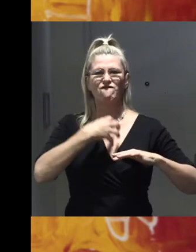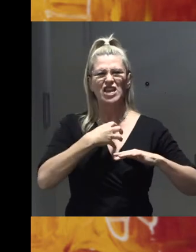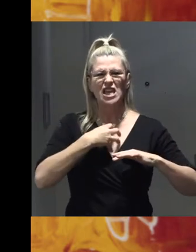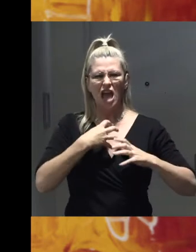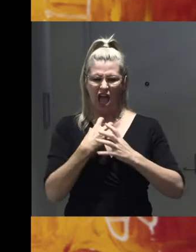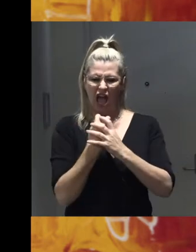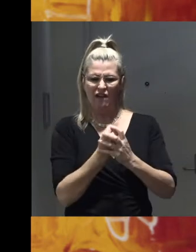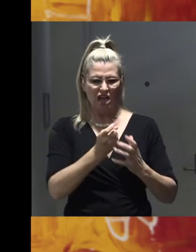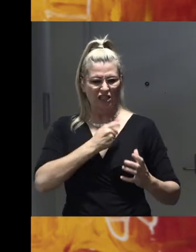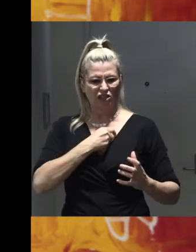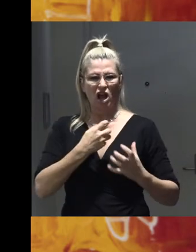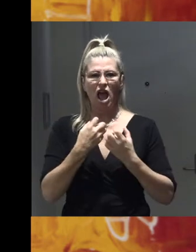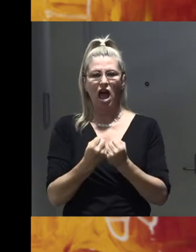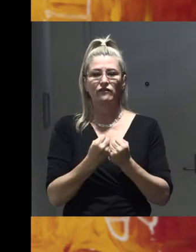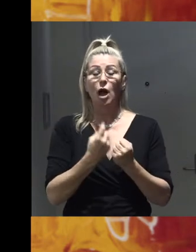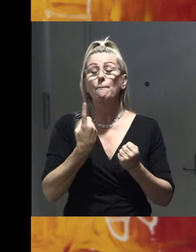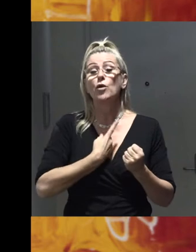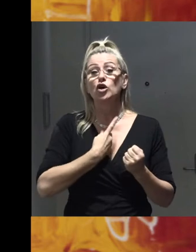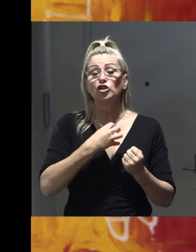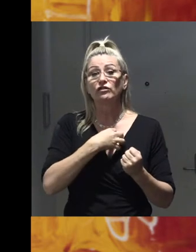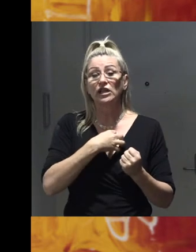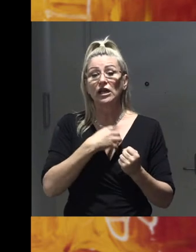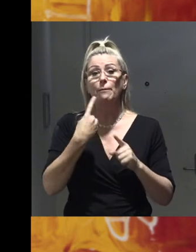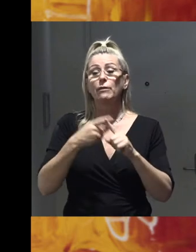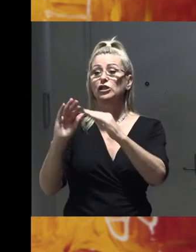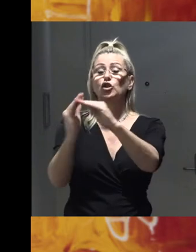anxieties, both personally and societally.